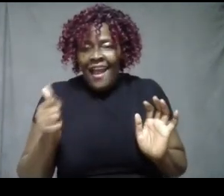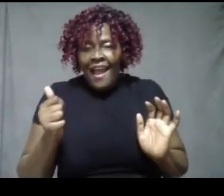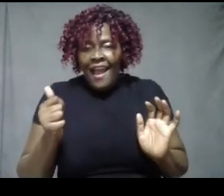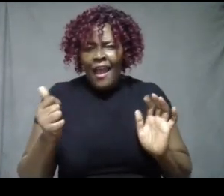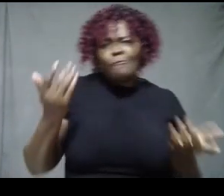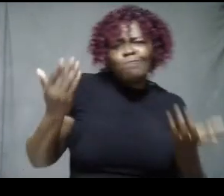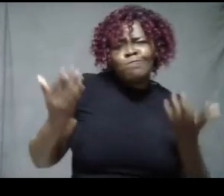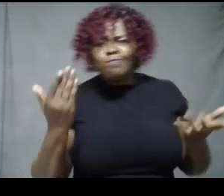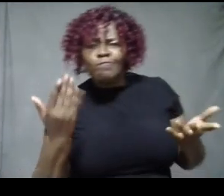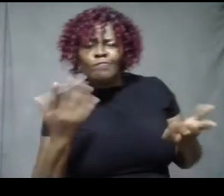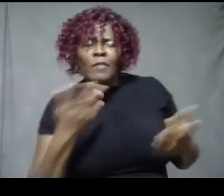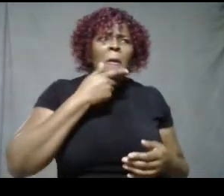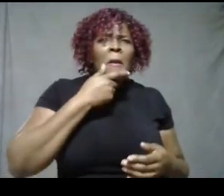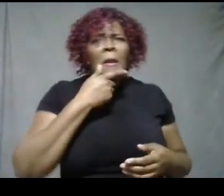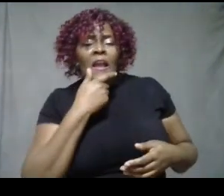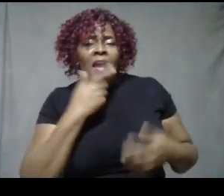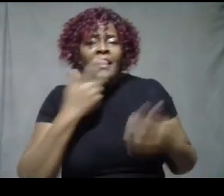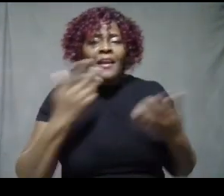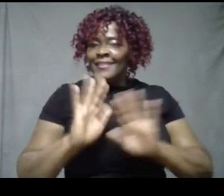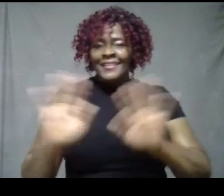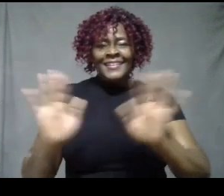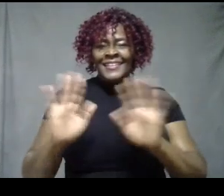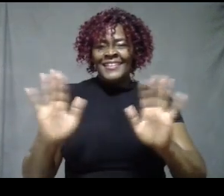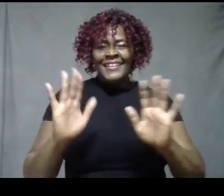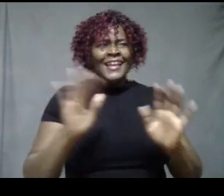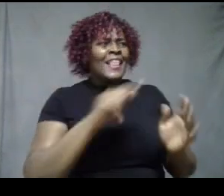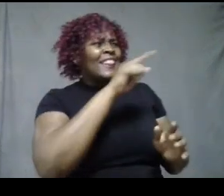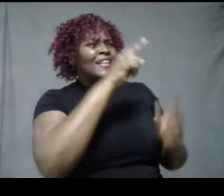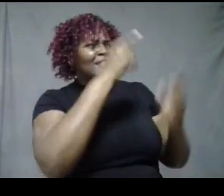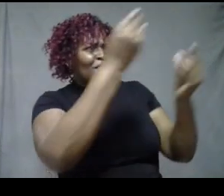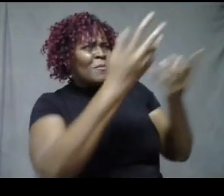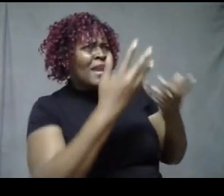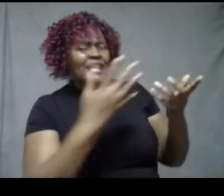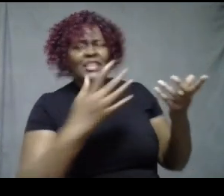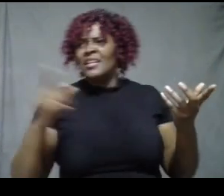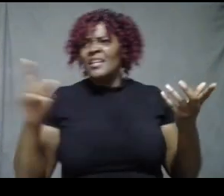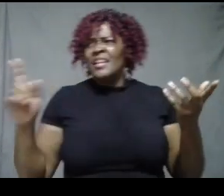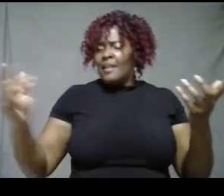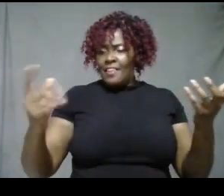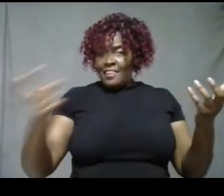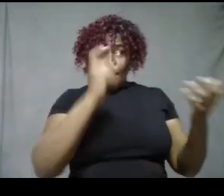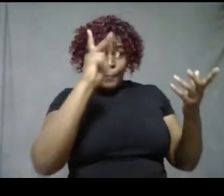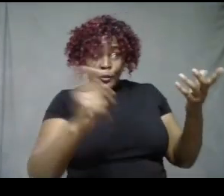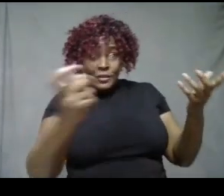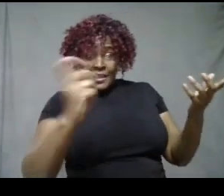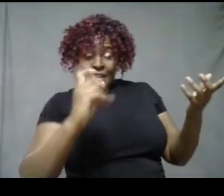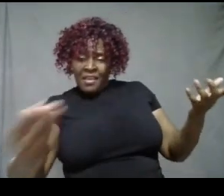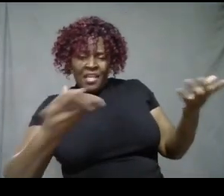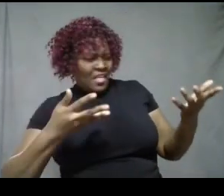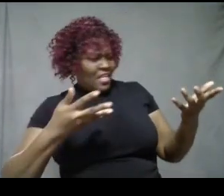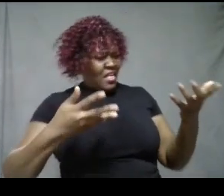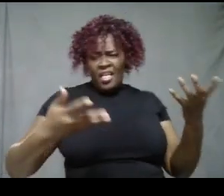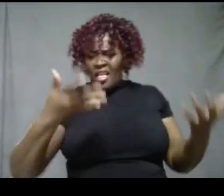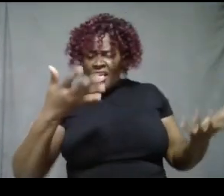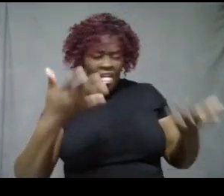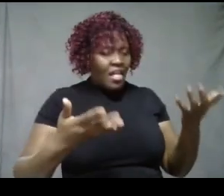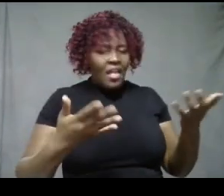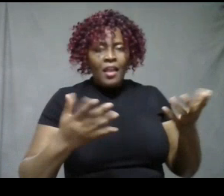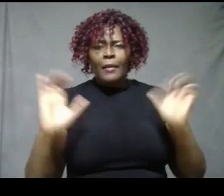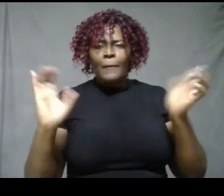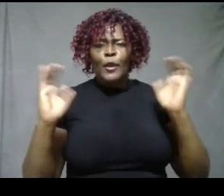say the information from the Supervisor of Elections is better than the information that was provided or from a different source like a driver's